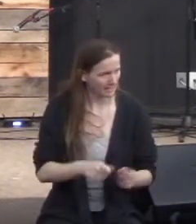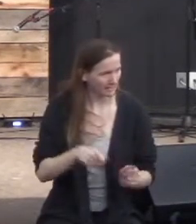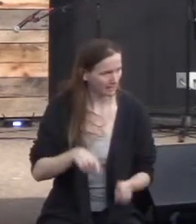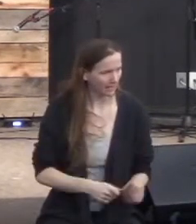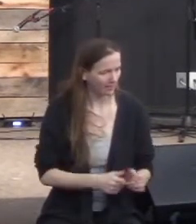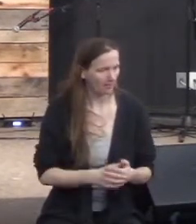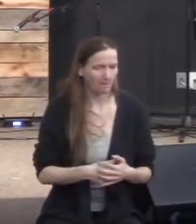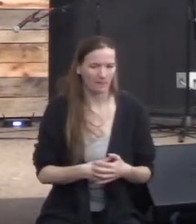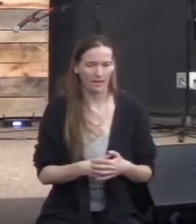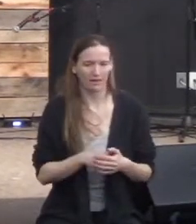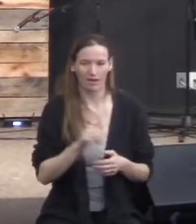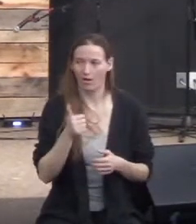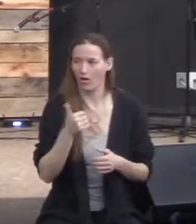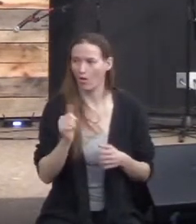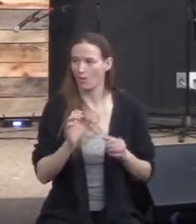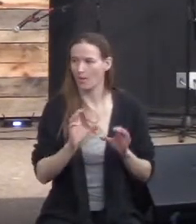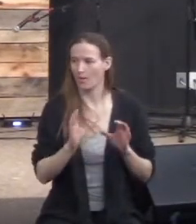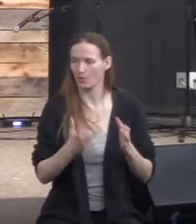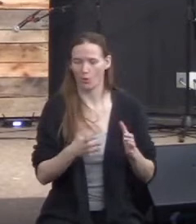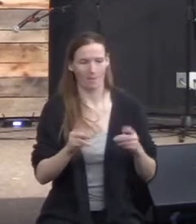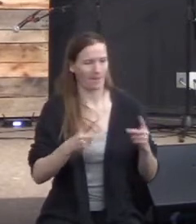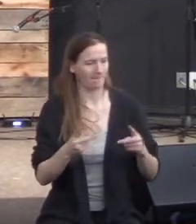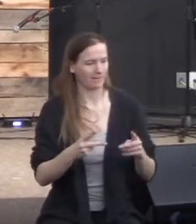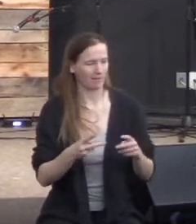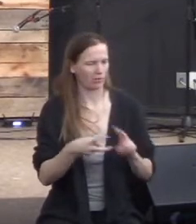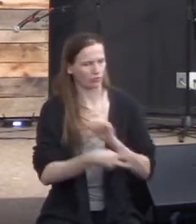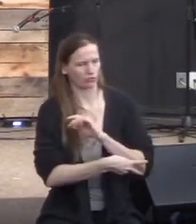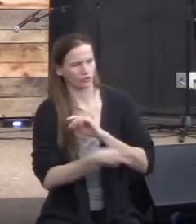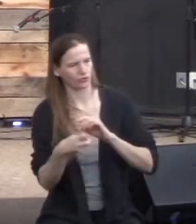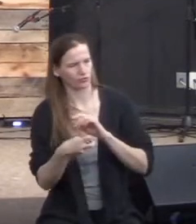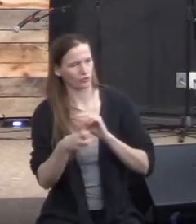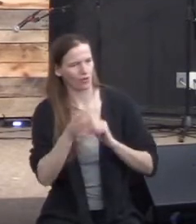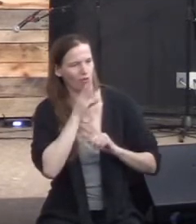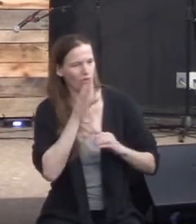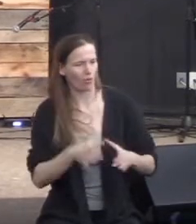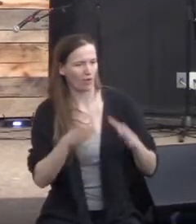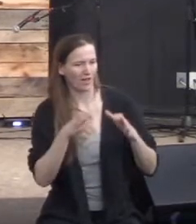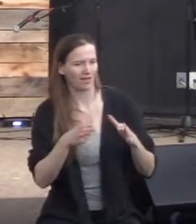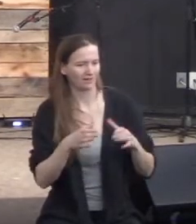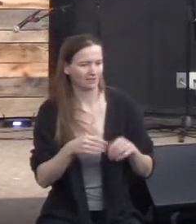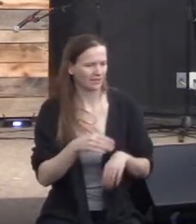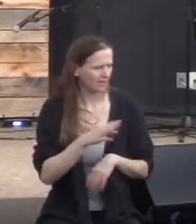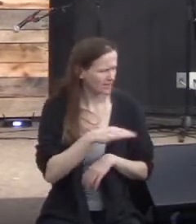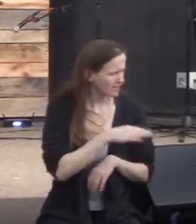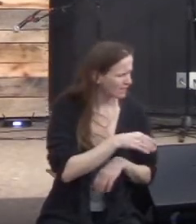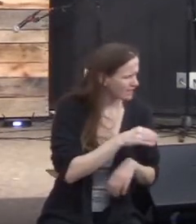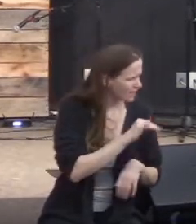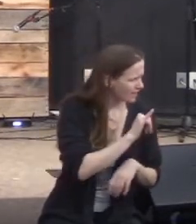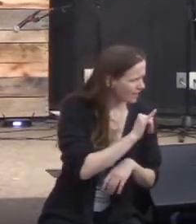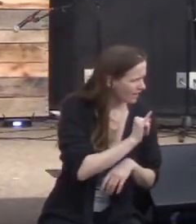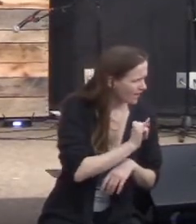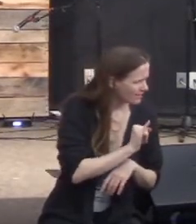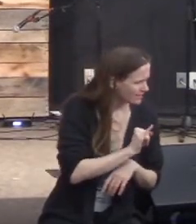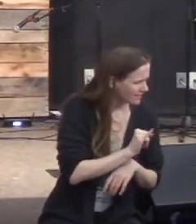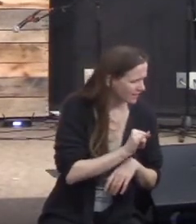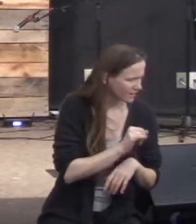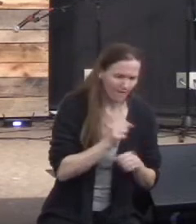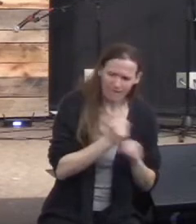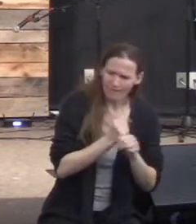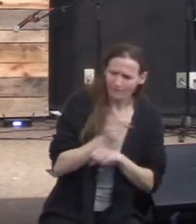well. And they're like, hey, Isaac, they stole our well. Should we go fight them? No, we'll just dig another one.